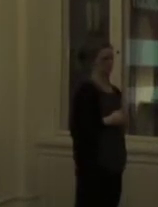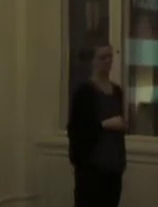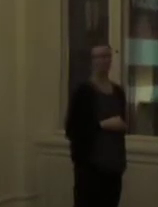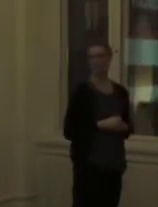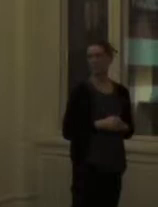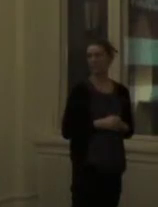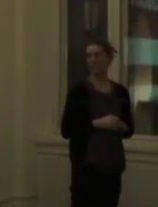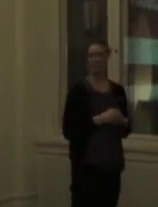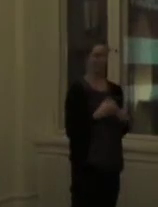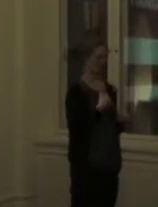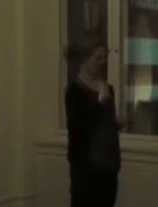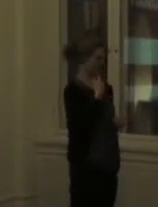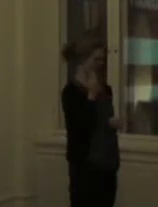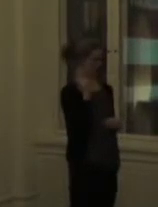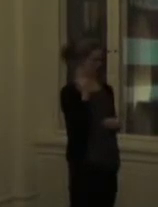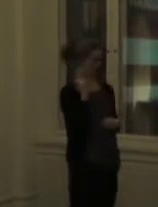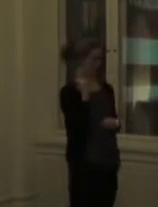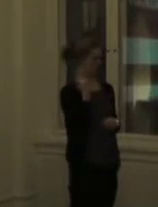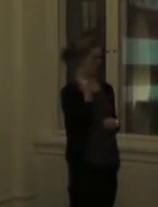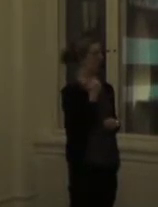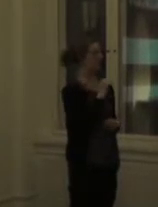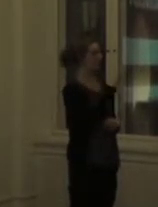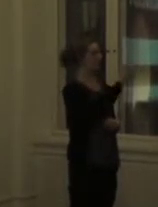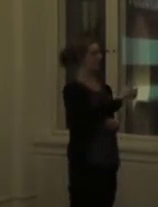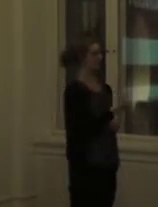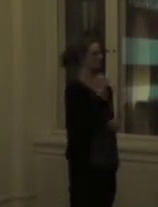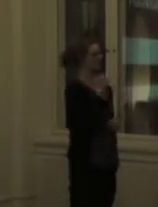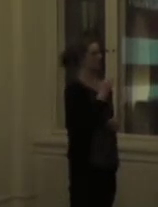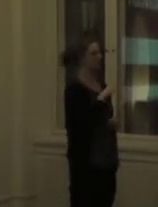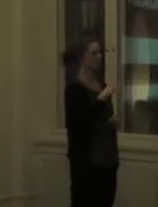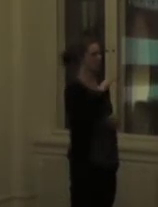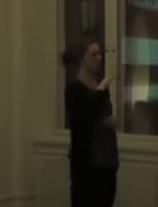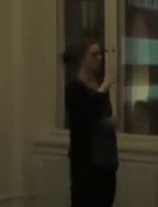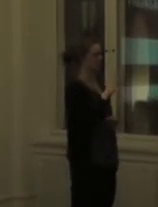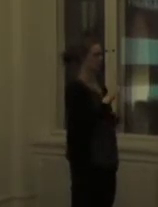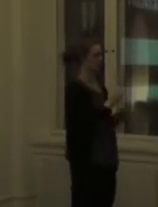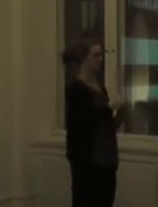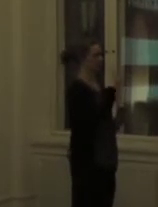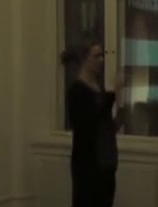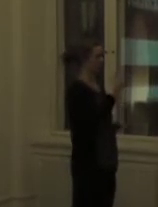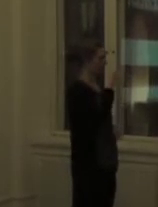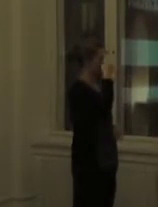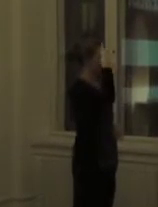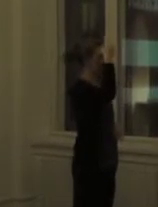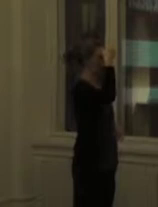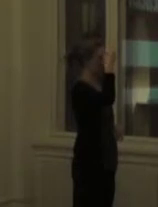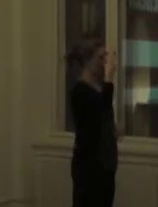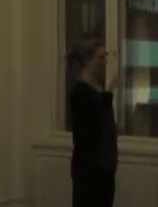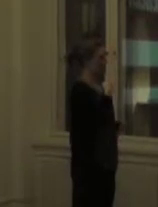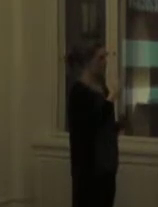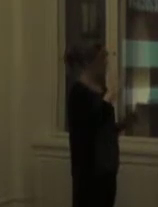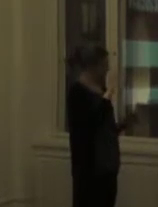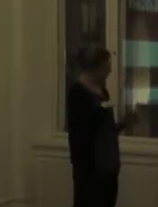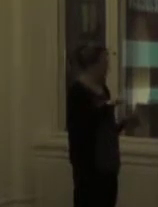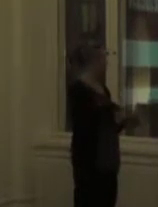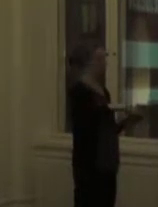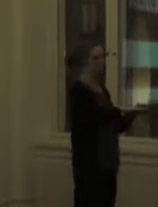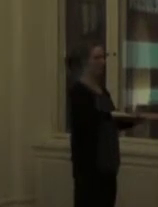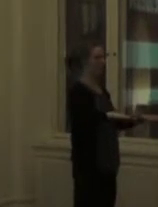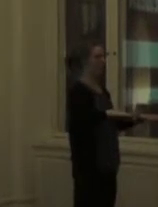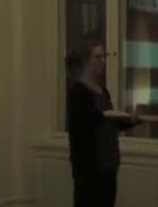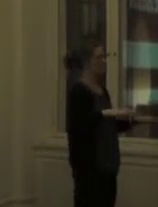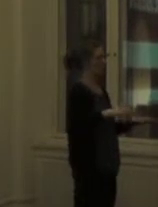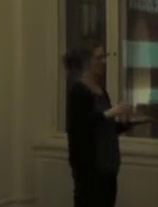Like I said in the beginning, that was the only idea that we had. We said that's going to be our platform, we're not going to do